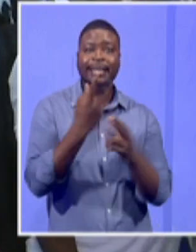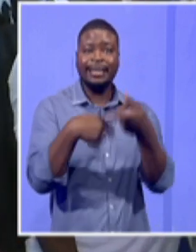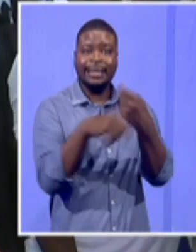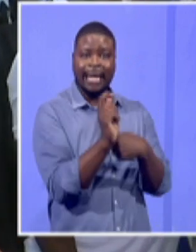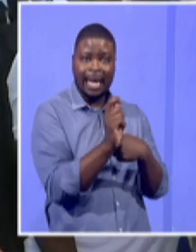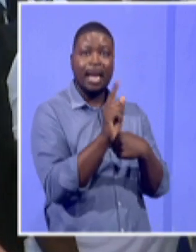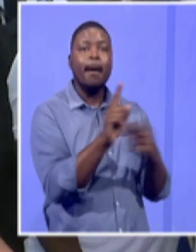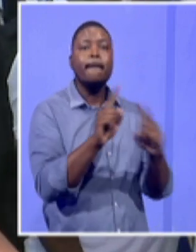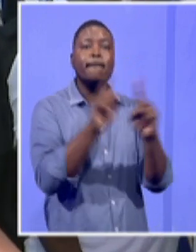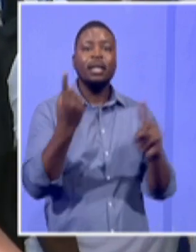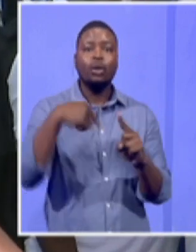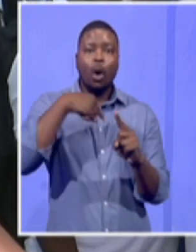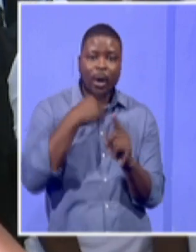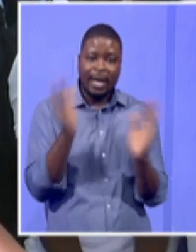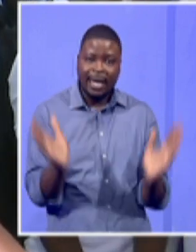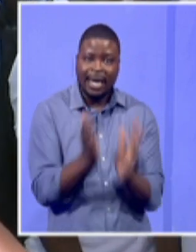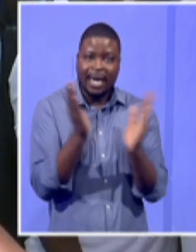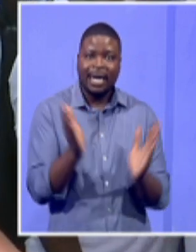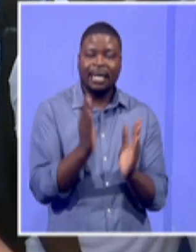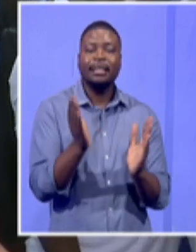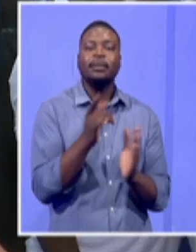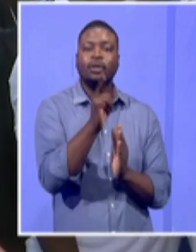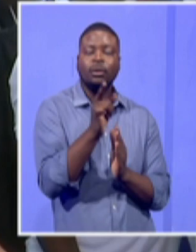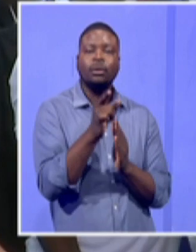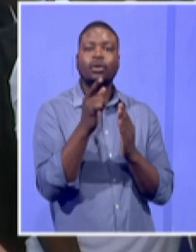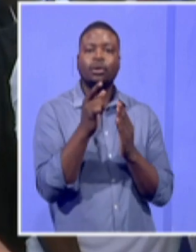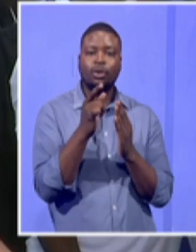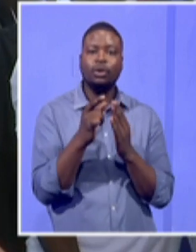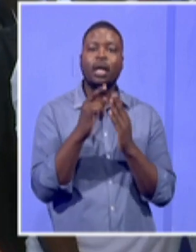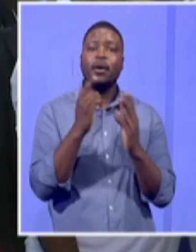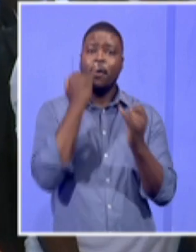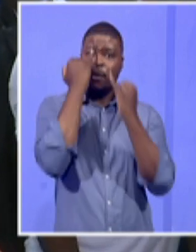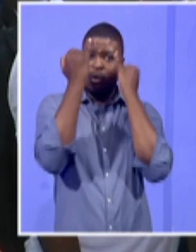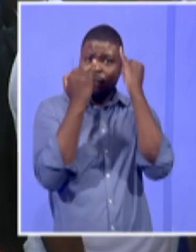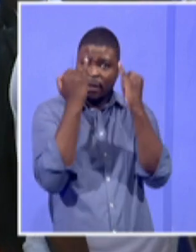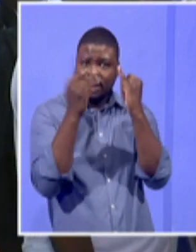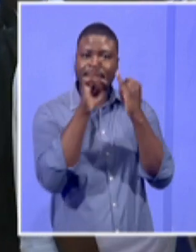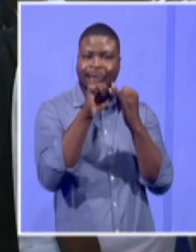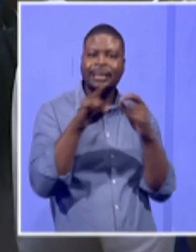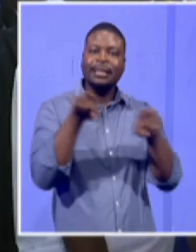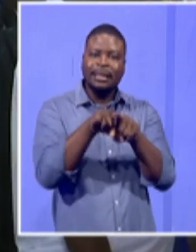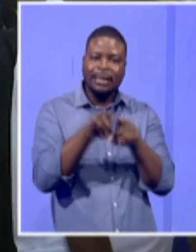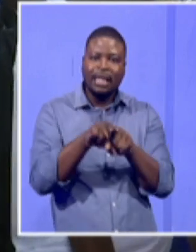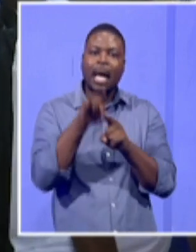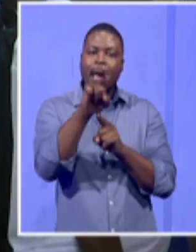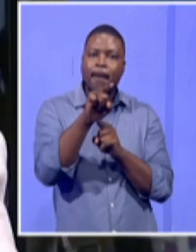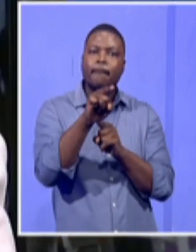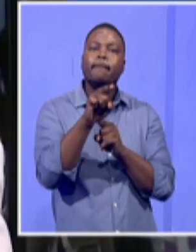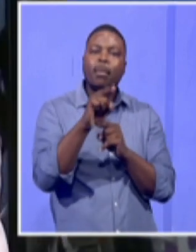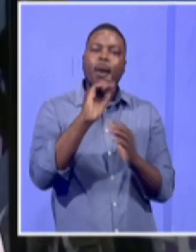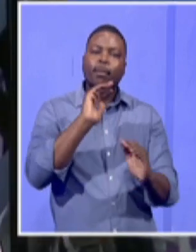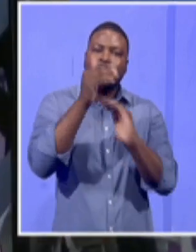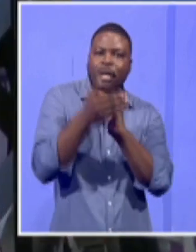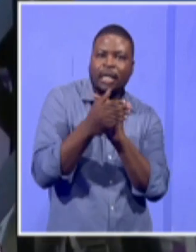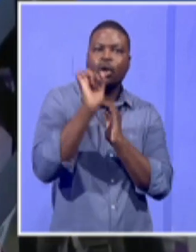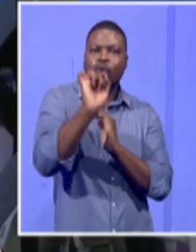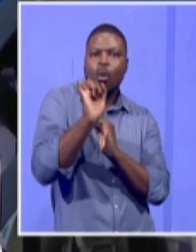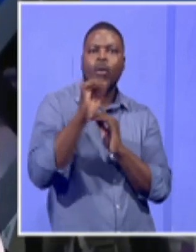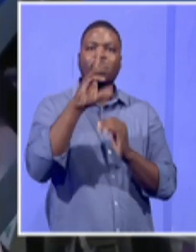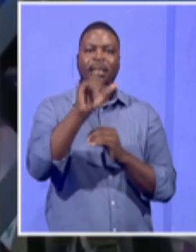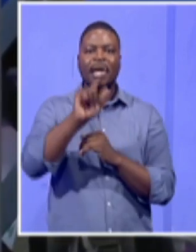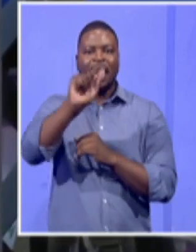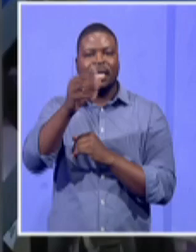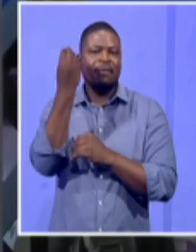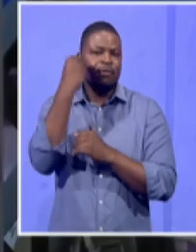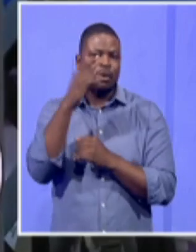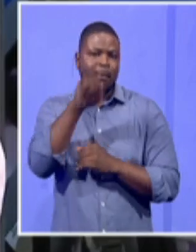encourage innovation and generation of intellectual property, which is Afrocentric in nature. Yeah. I did ask you earlier if you're a small to medium enterprise, and you